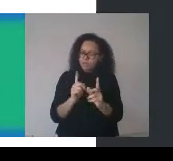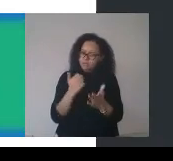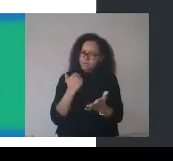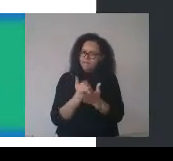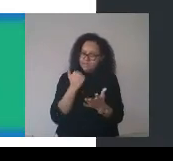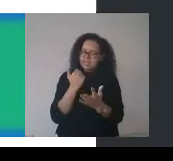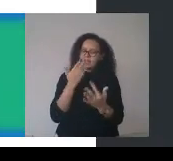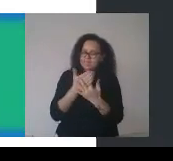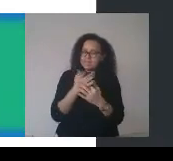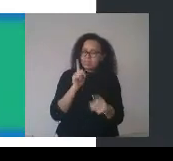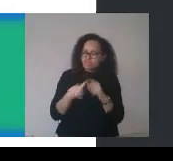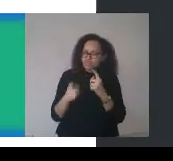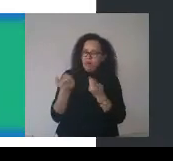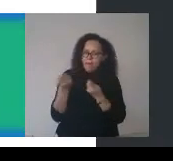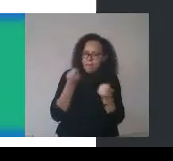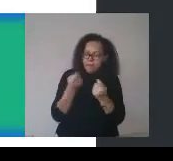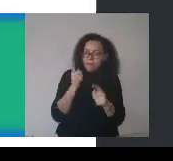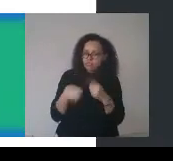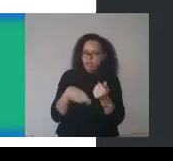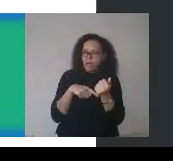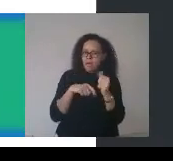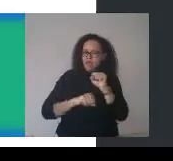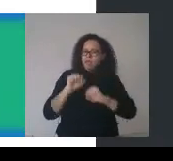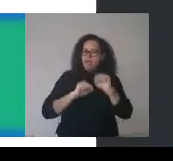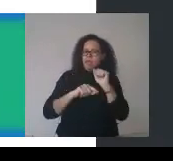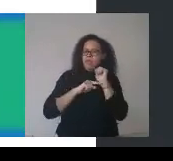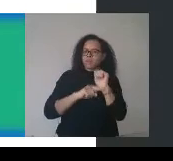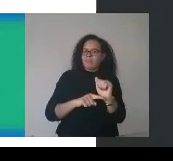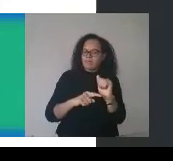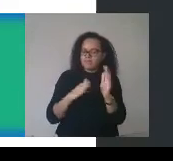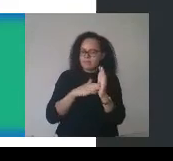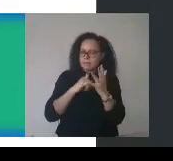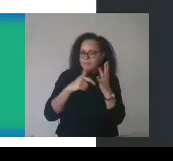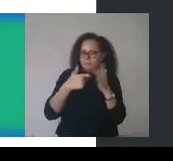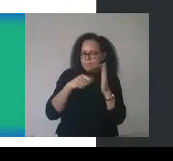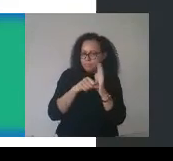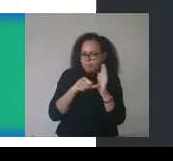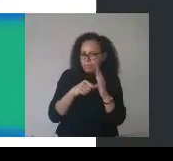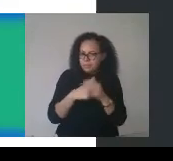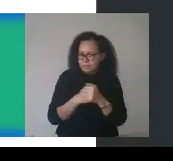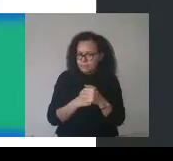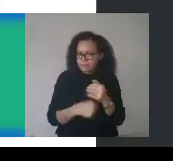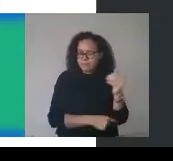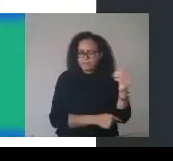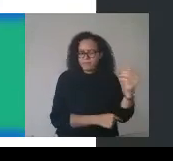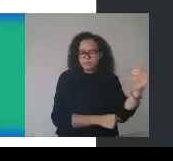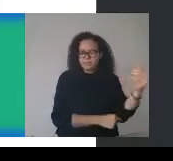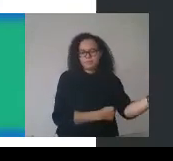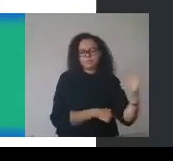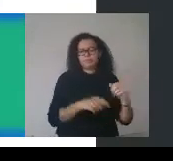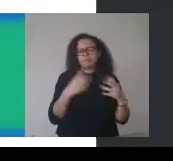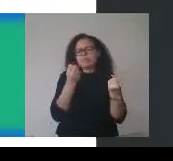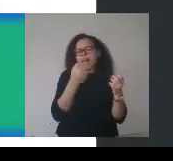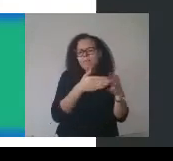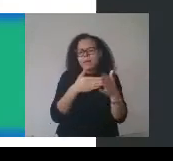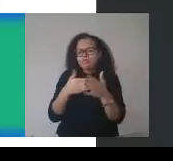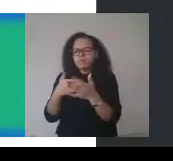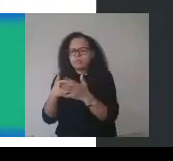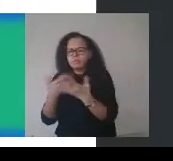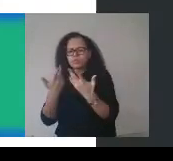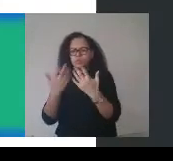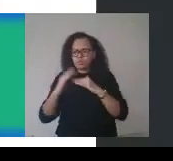manage, treat and prevent musculoskeletal conditions. Next slide. But there are many barriers to land exercise.